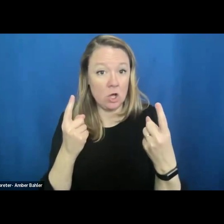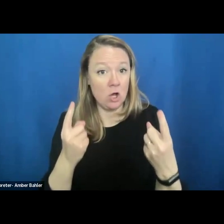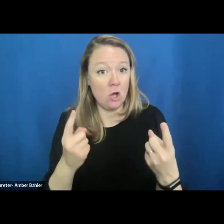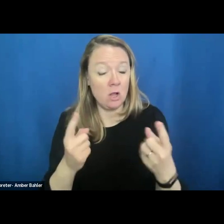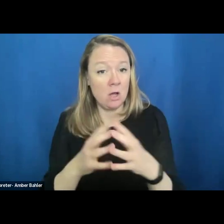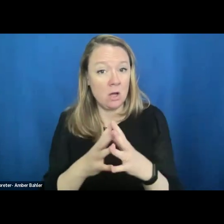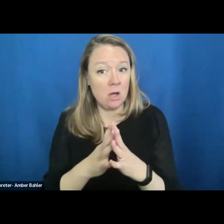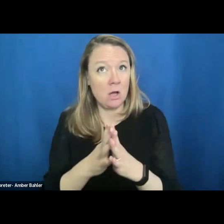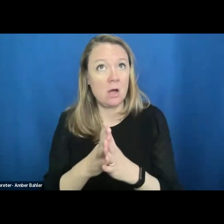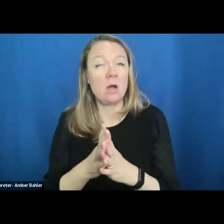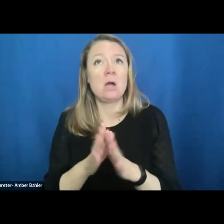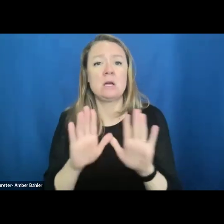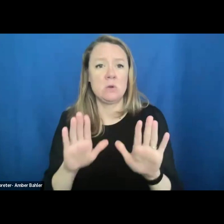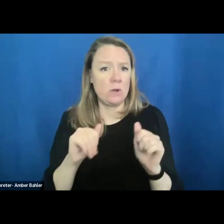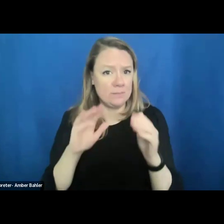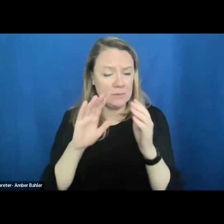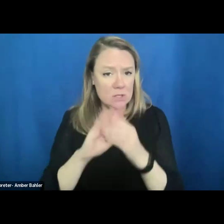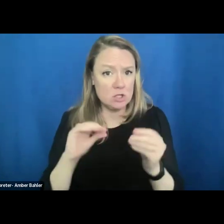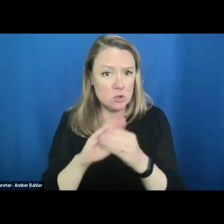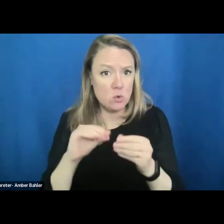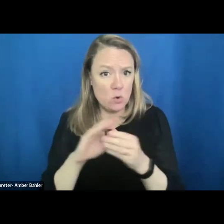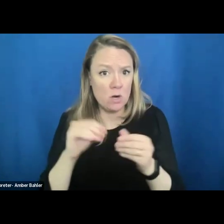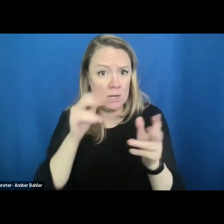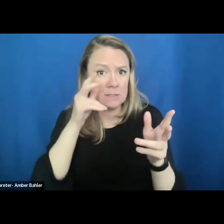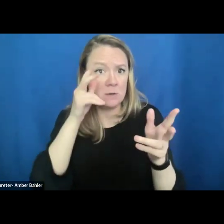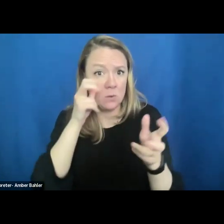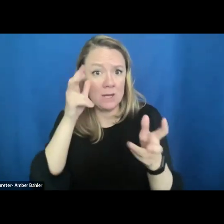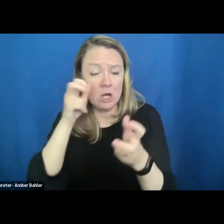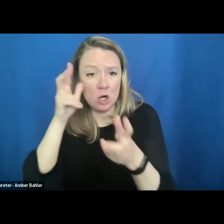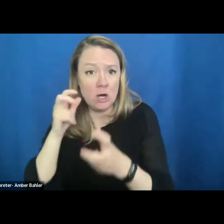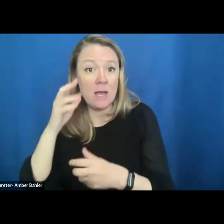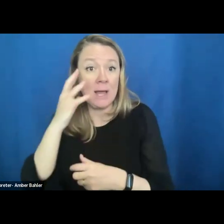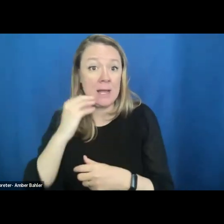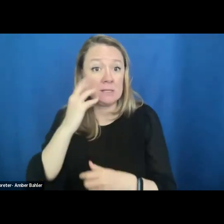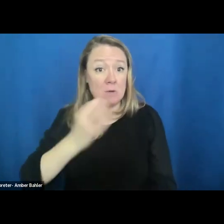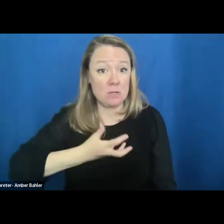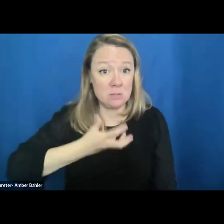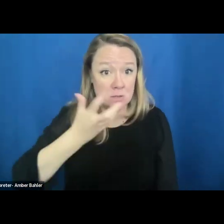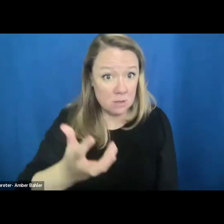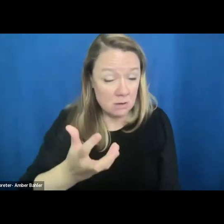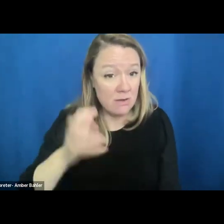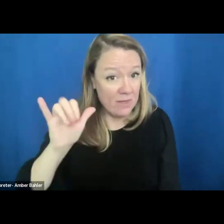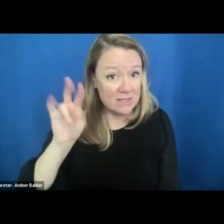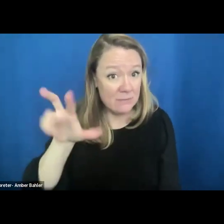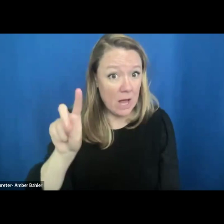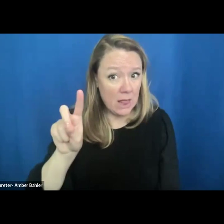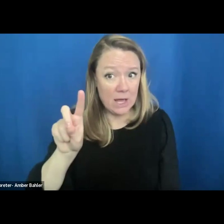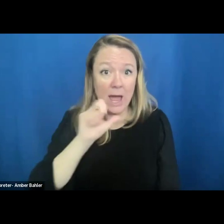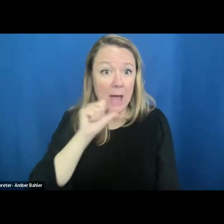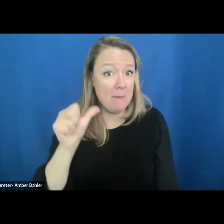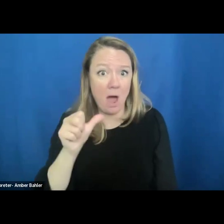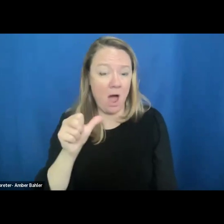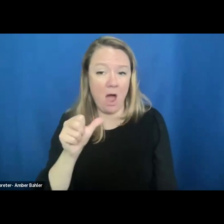the stories that we're hearing and the experiences that we've been sharing are valid. I'm not discounting any of that, but we're not hearing and dealing